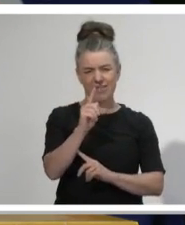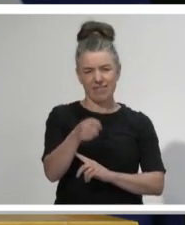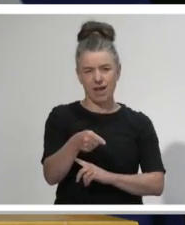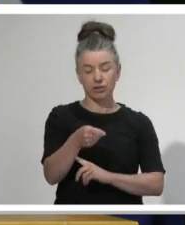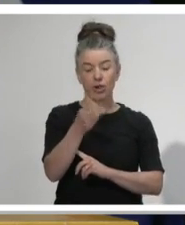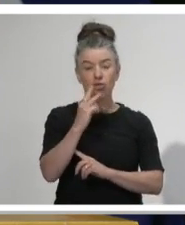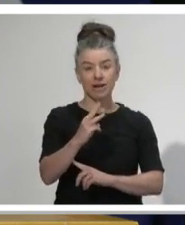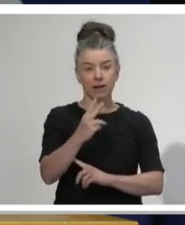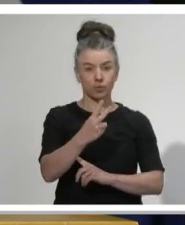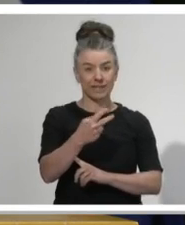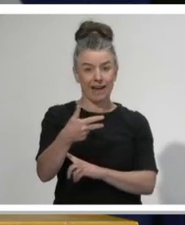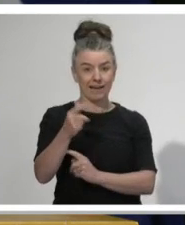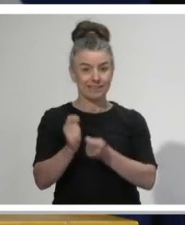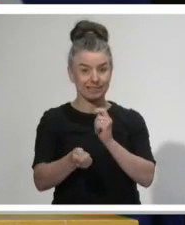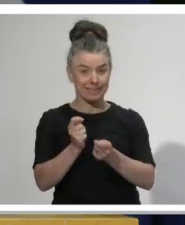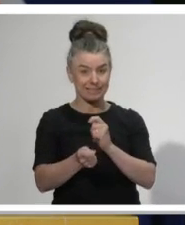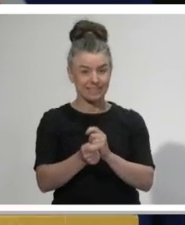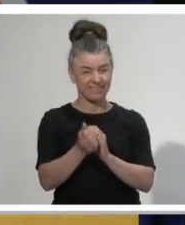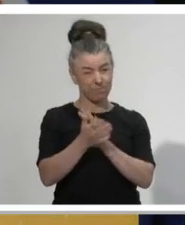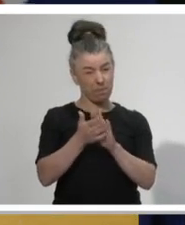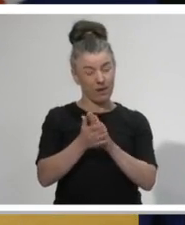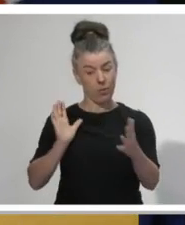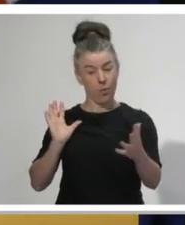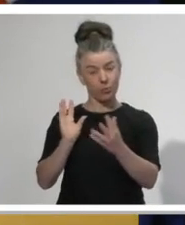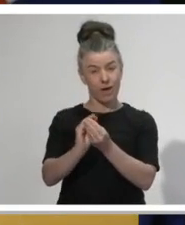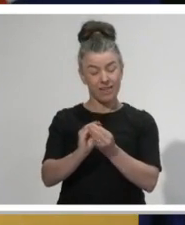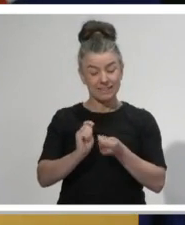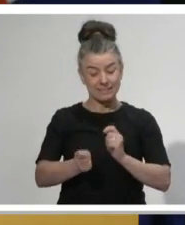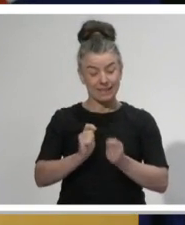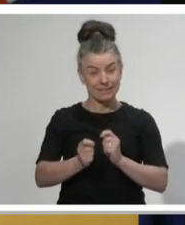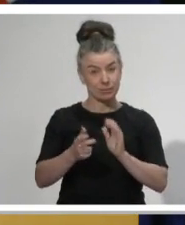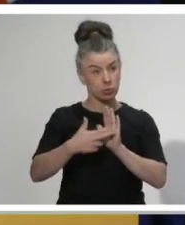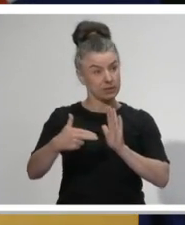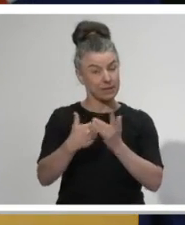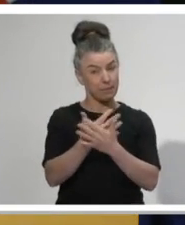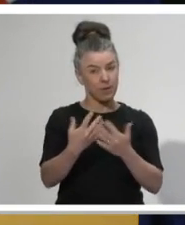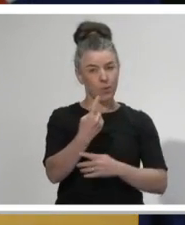5,328 tests, bringing the total number of tests completed to date to